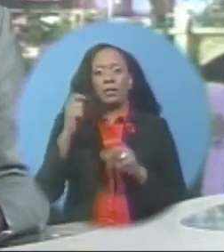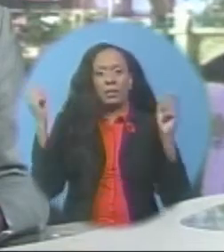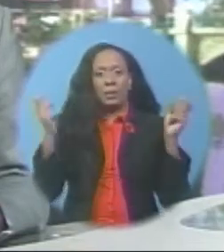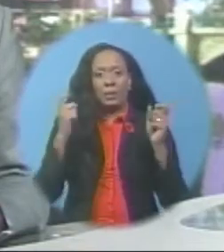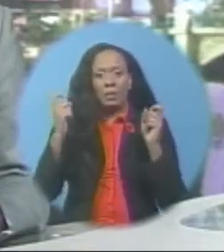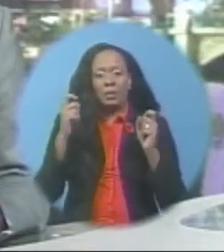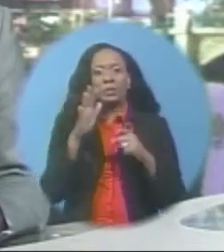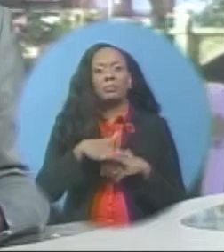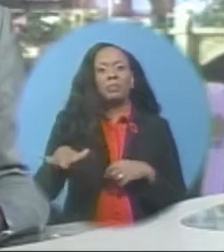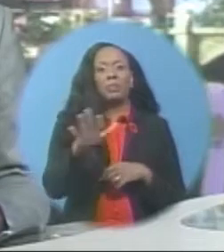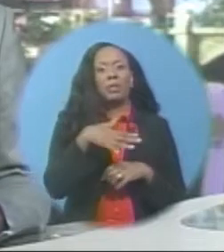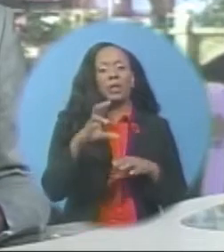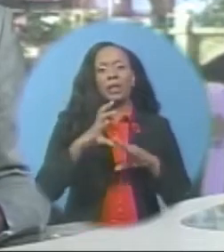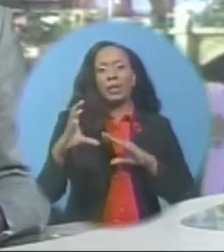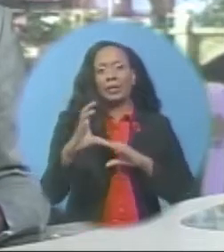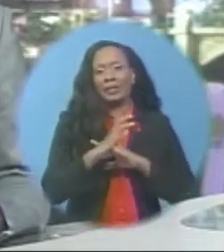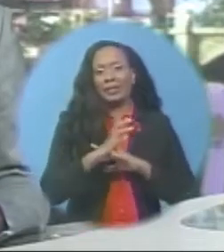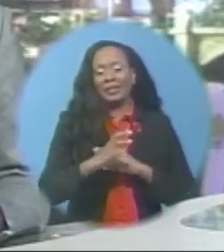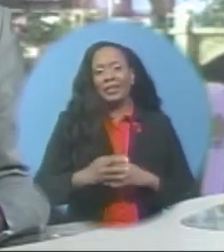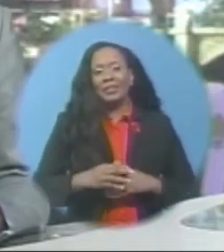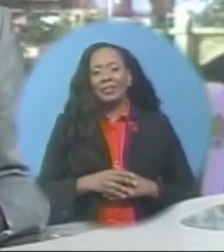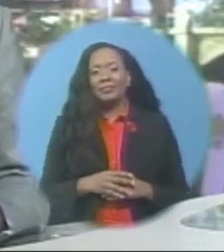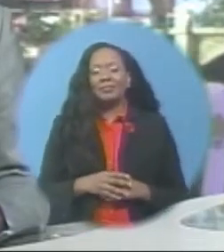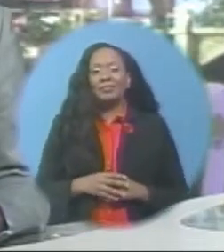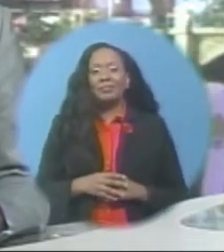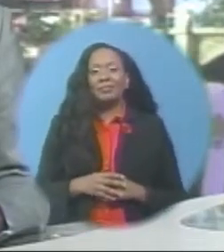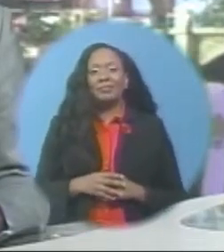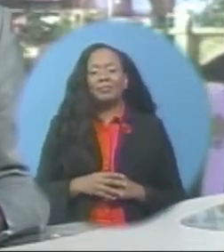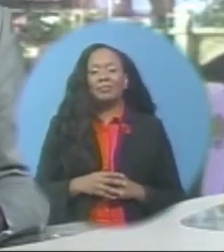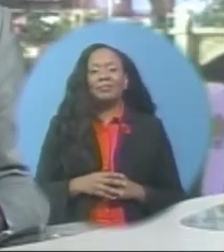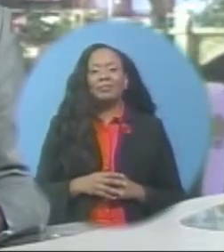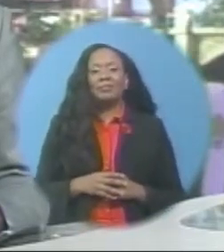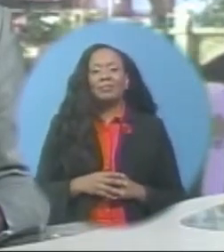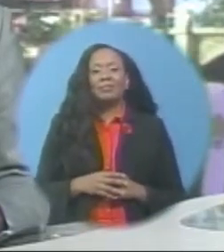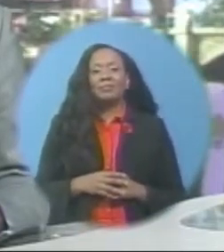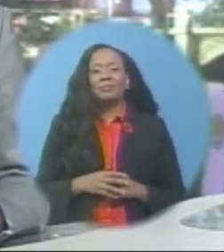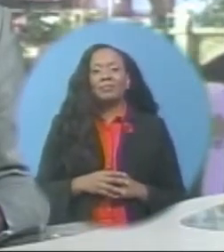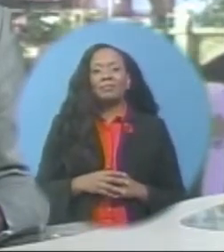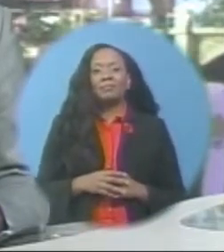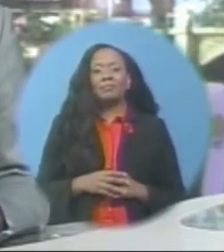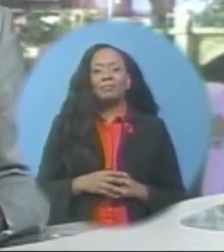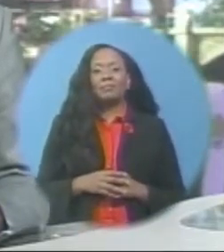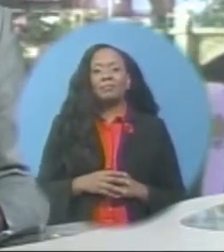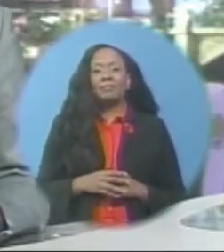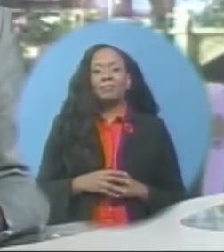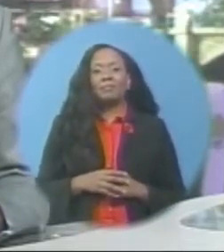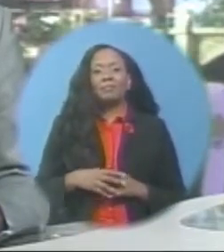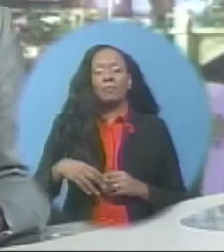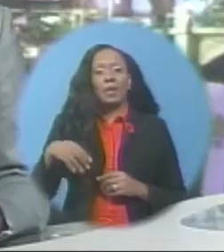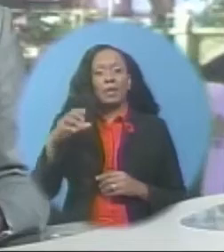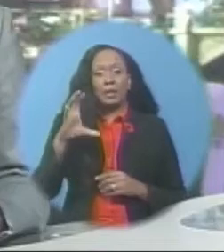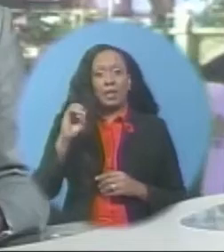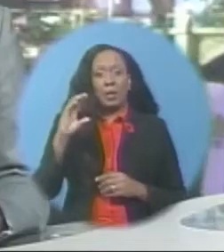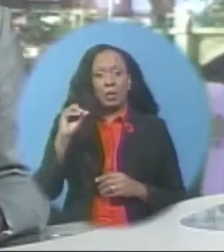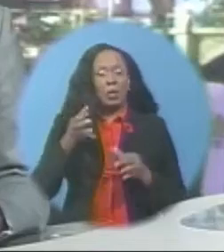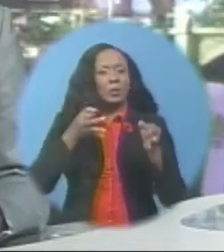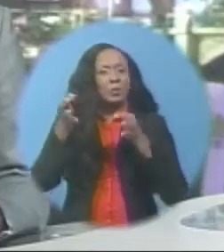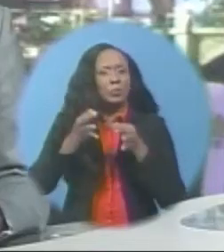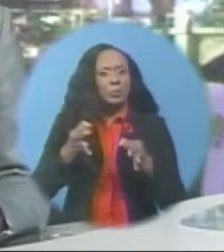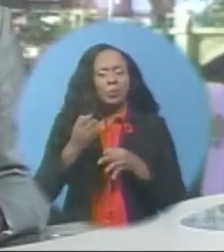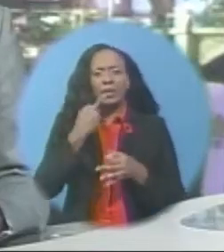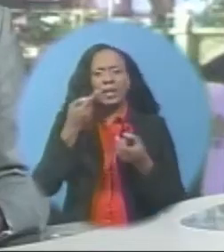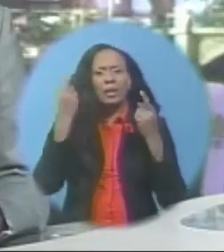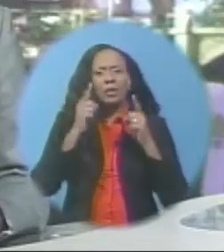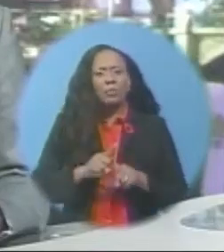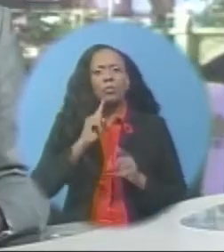itineraries around the Caribbean. Chief Executive Officer of the Barbados Tourism Marketing Incorporated, William Griffith, describes the deal as